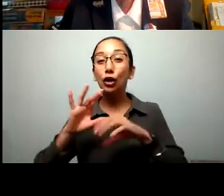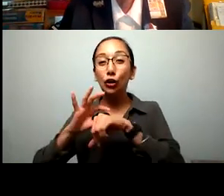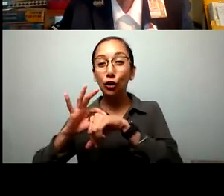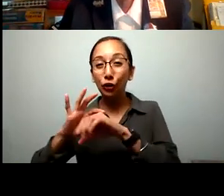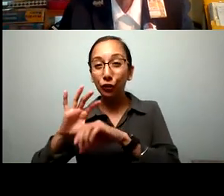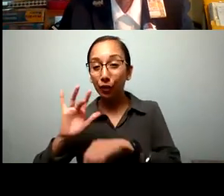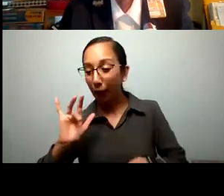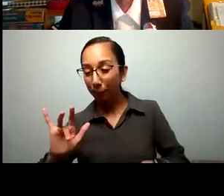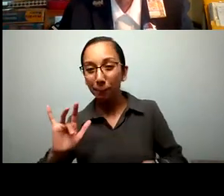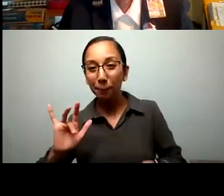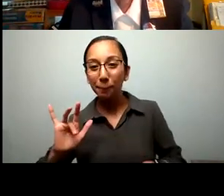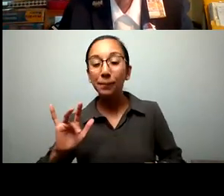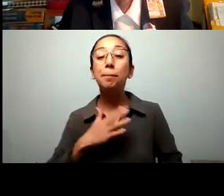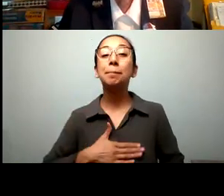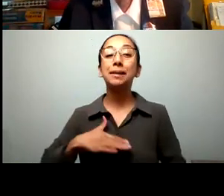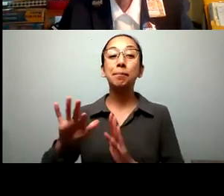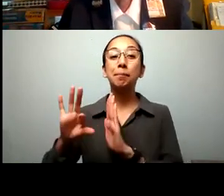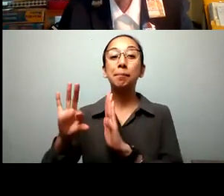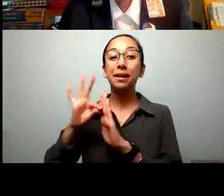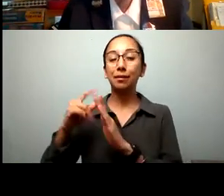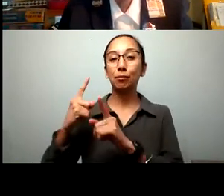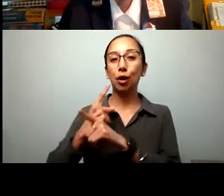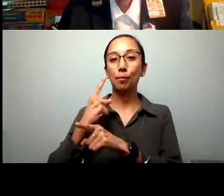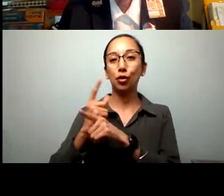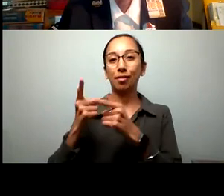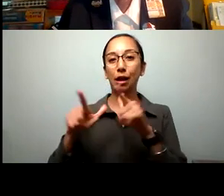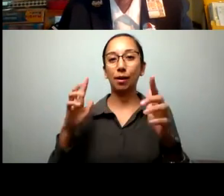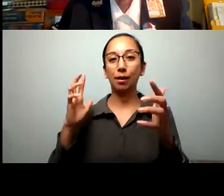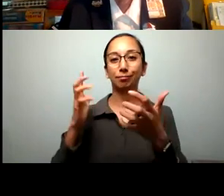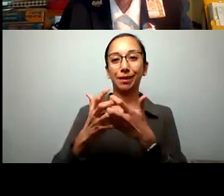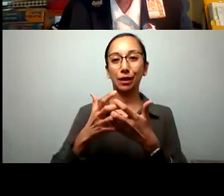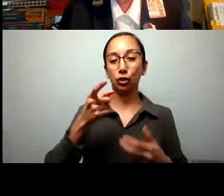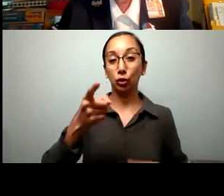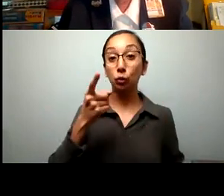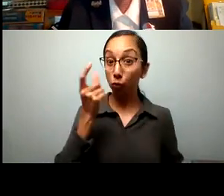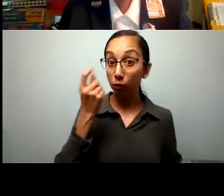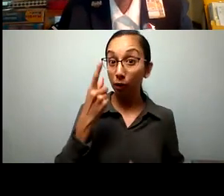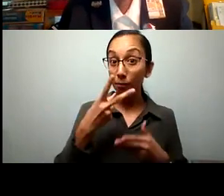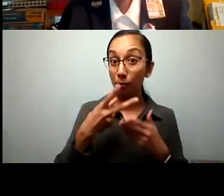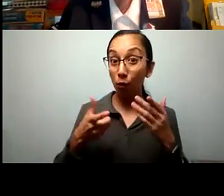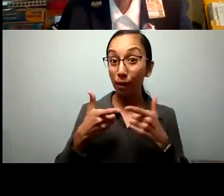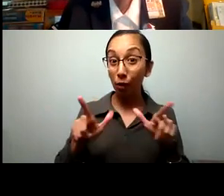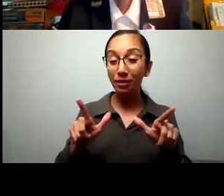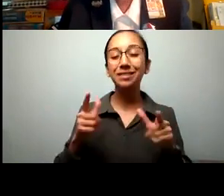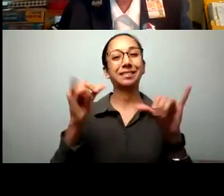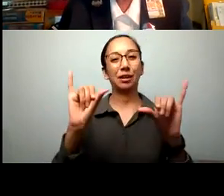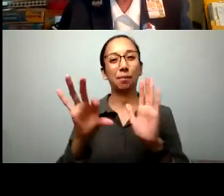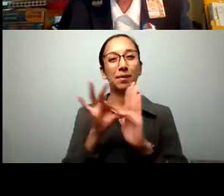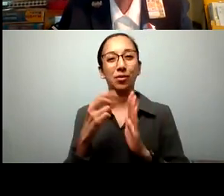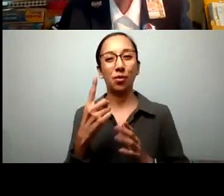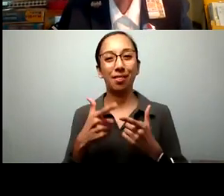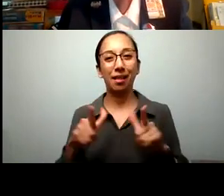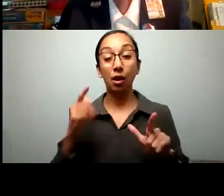on. Please select a language. If you can understand both languages, still pick a language, because this